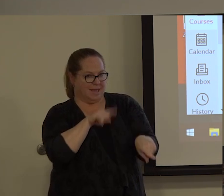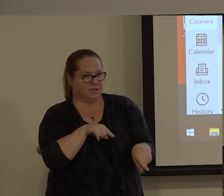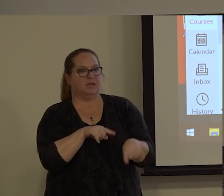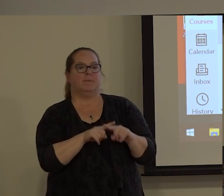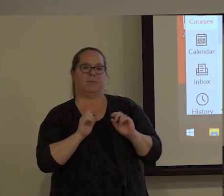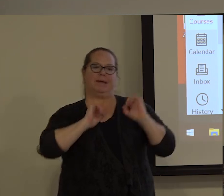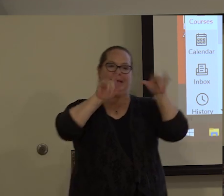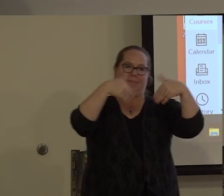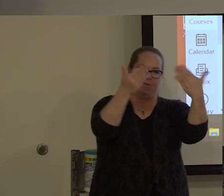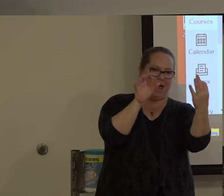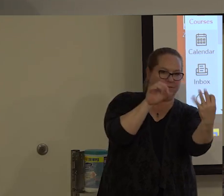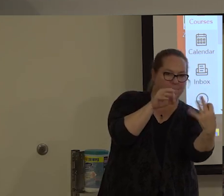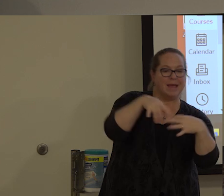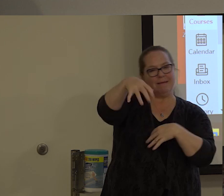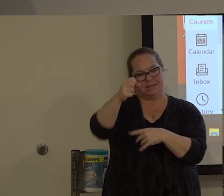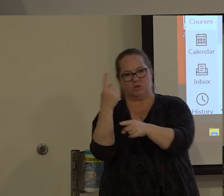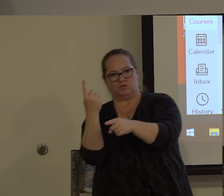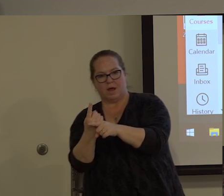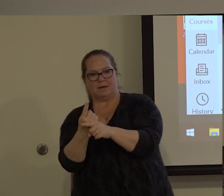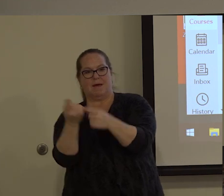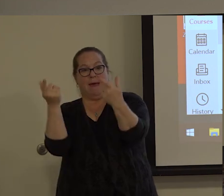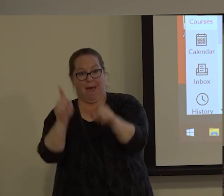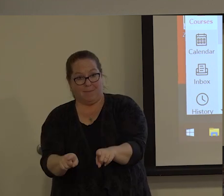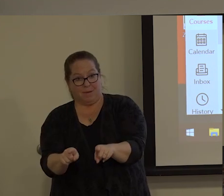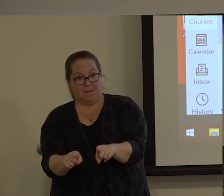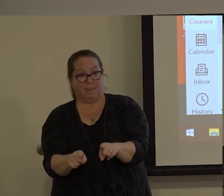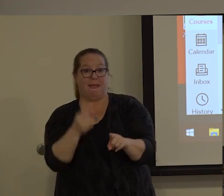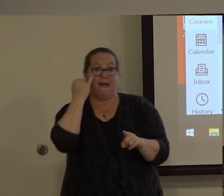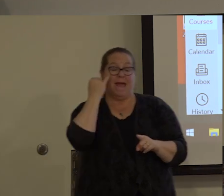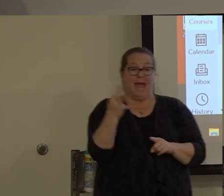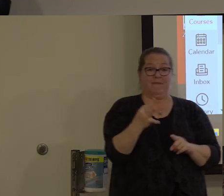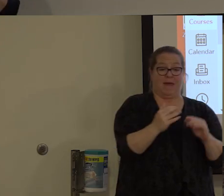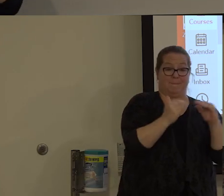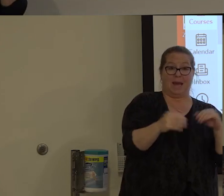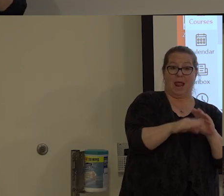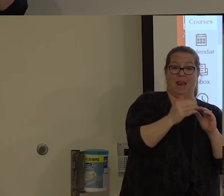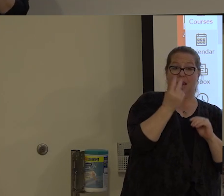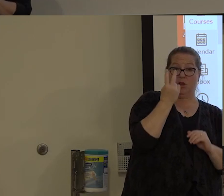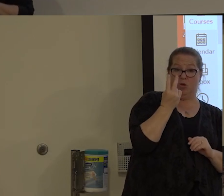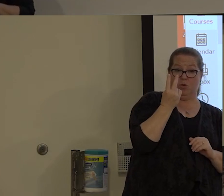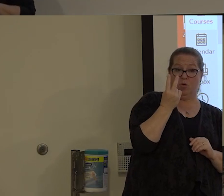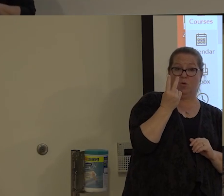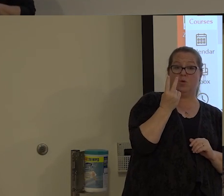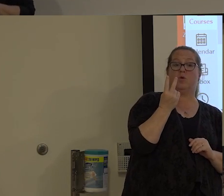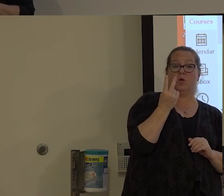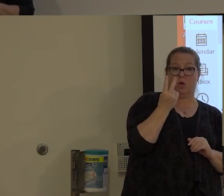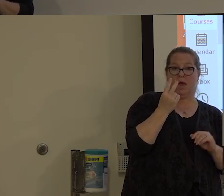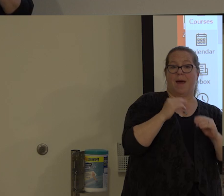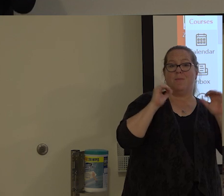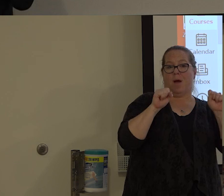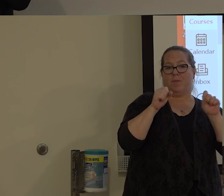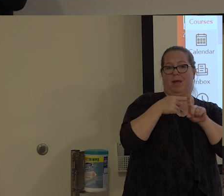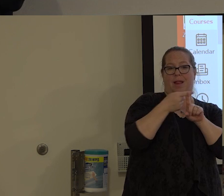give them feedback like, yes, that's correct. Now here's what happens, right? If they had chosen level 2, we would probably send them